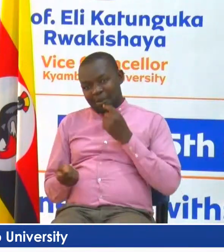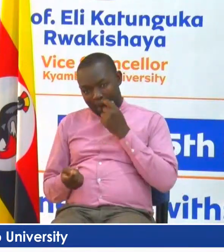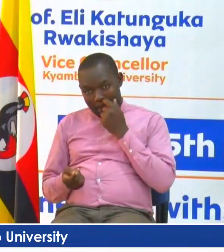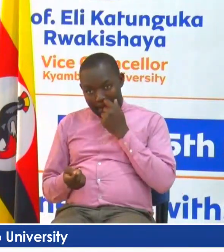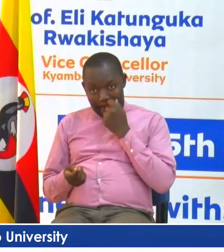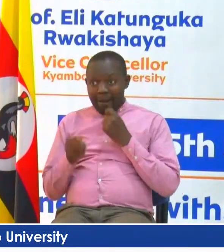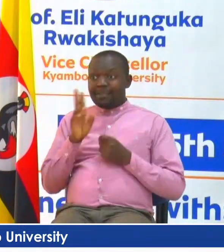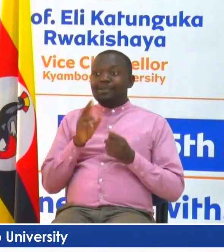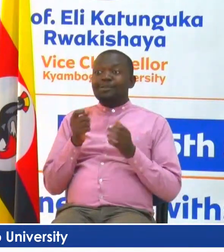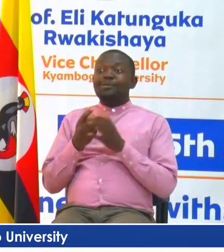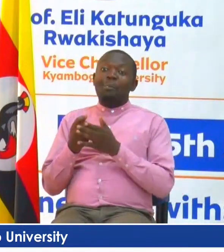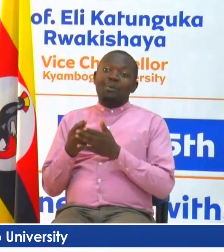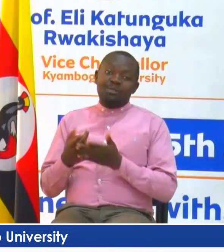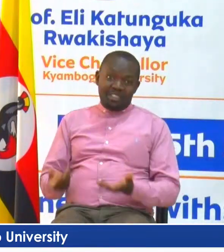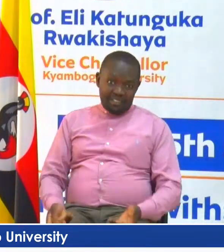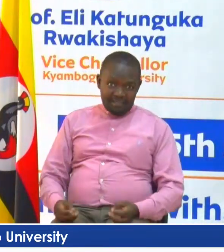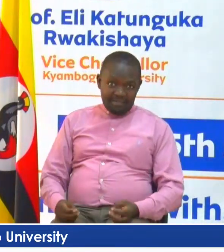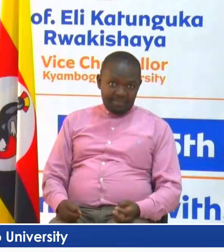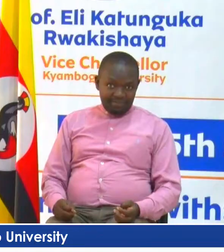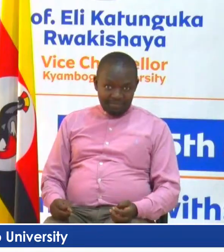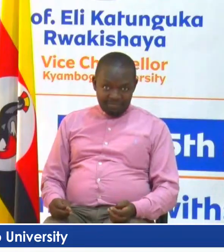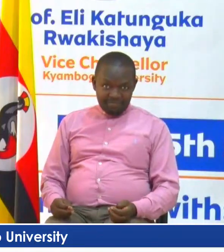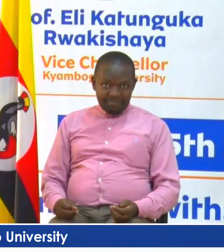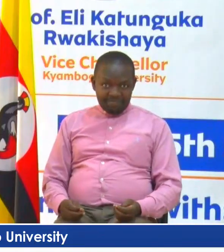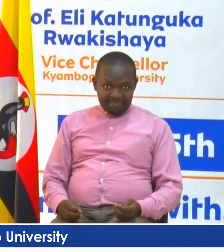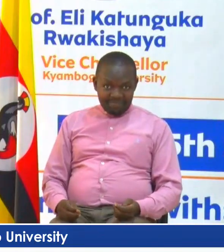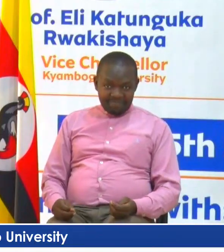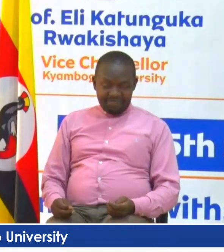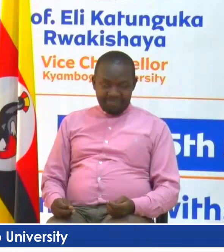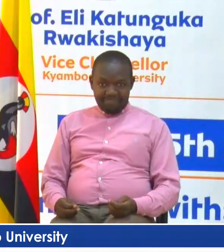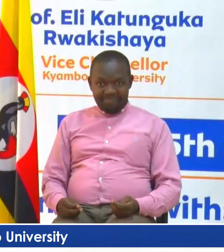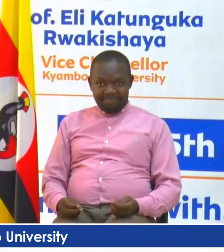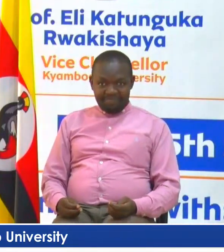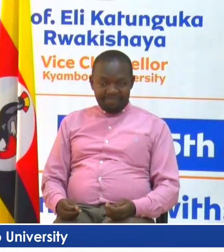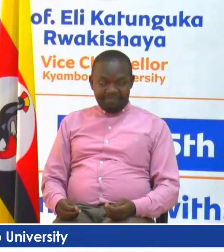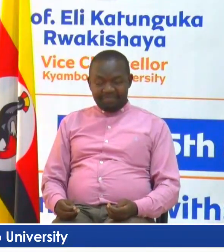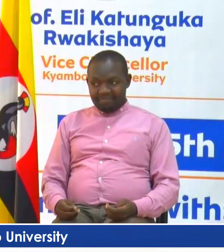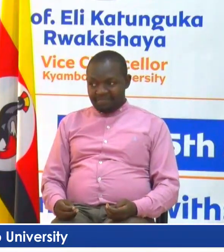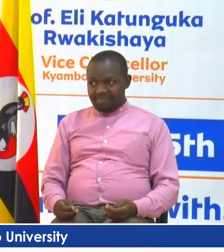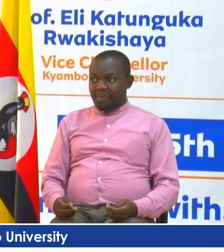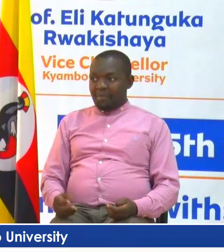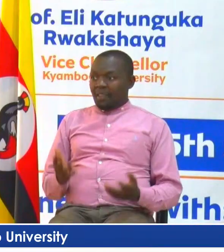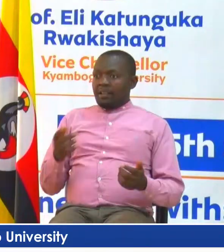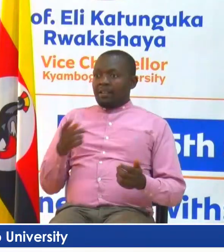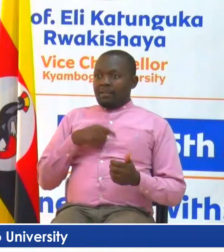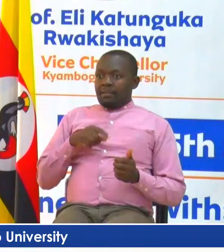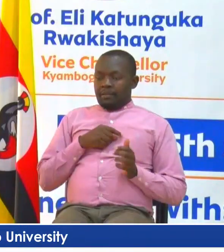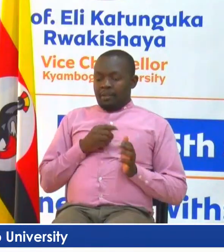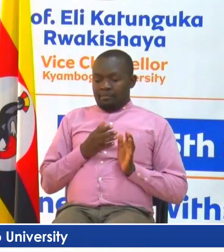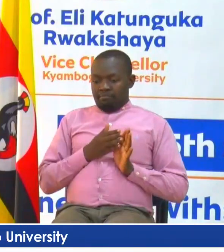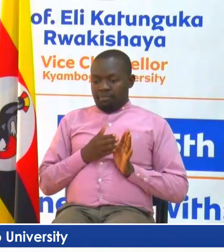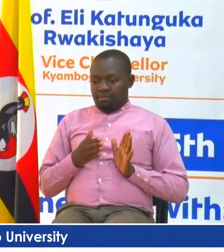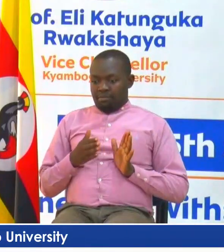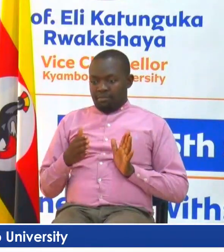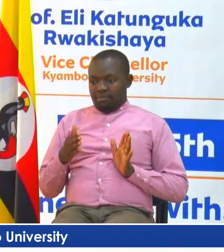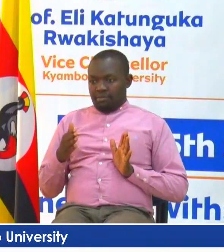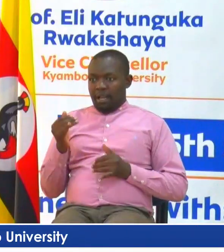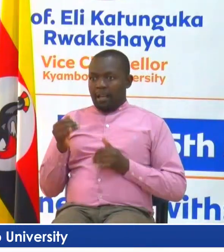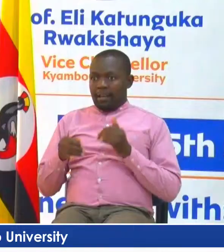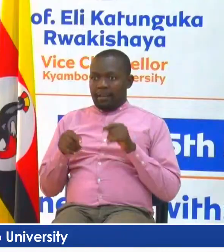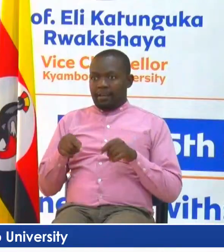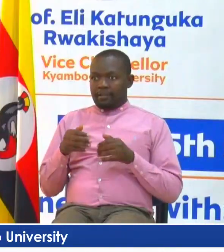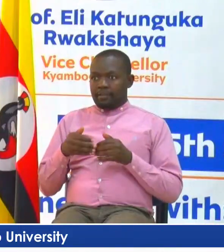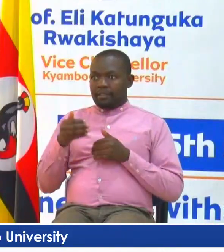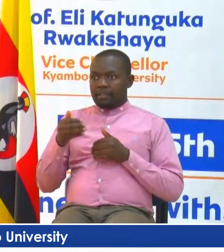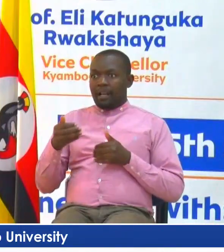use the opportunity while it lasts. We have actually come to an end of this session. Maybe to